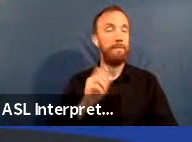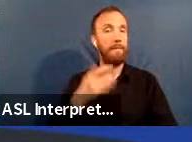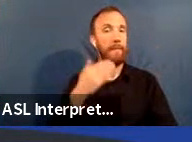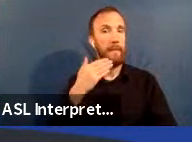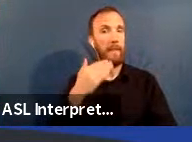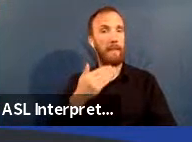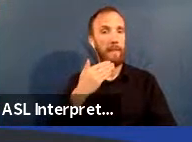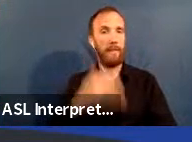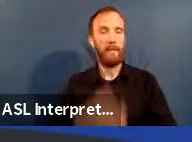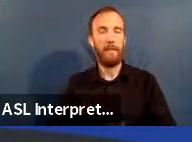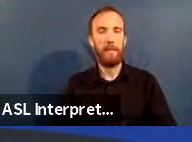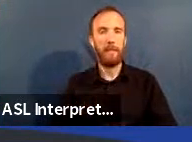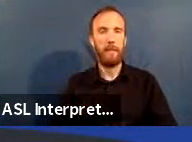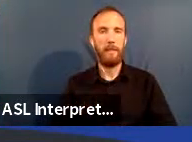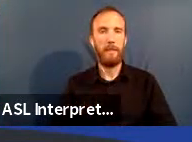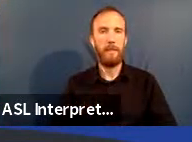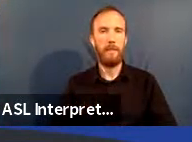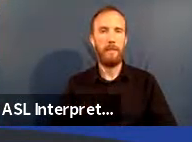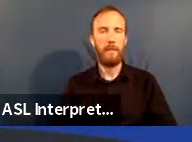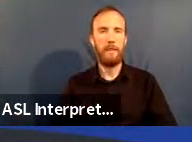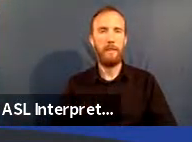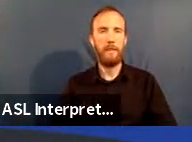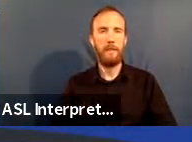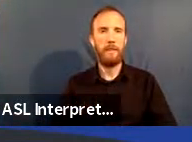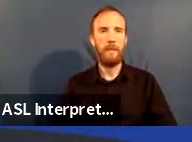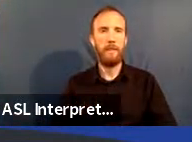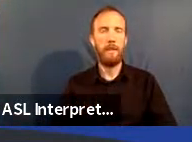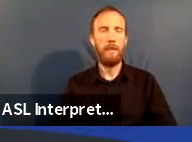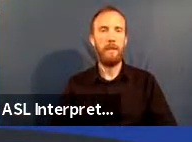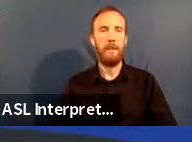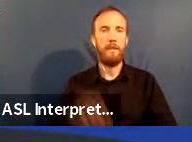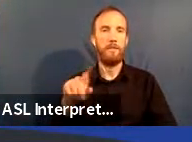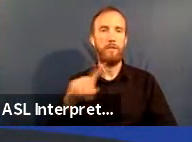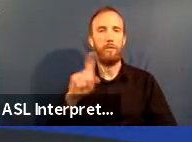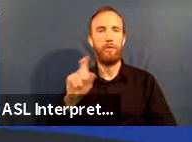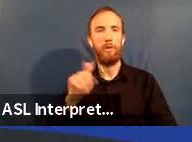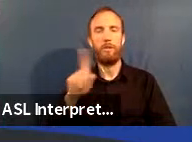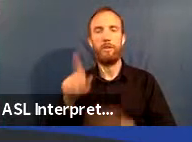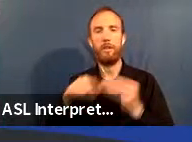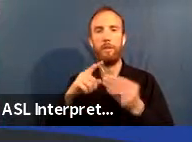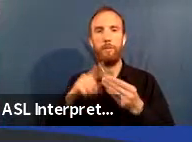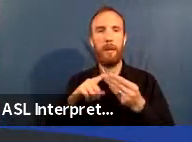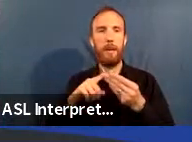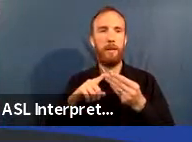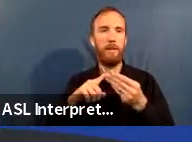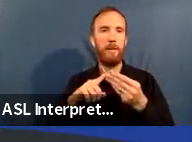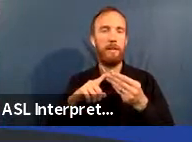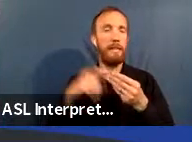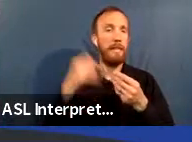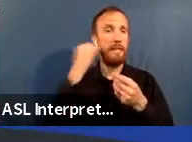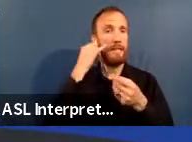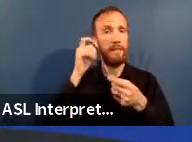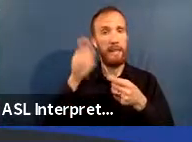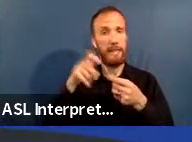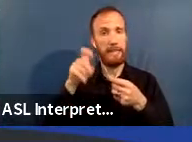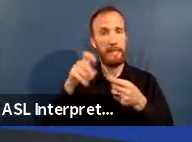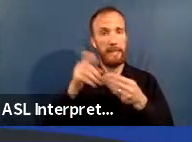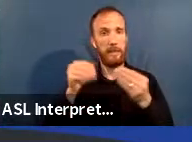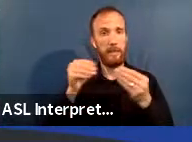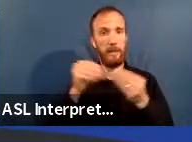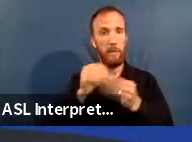So there's also a question about needing additional space for a specific